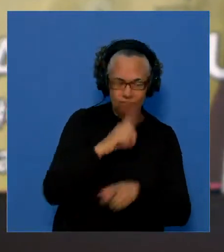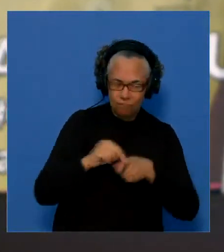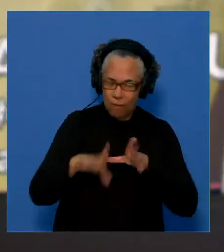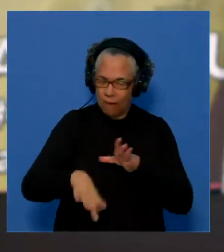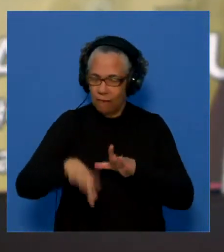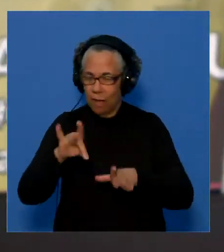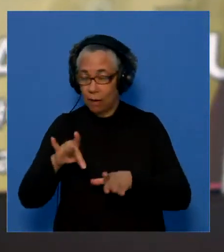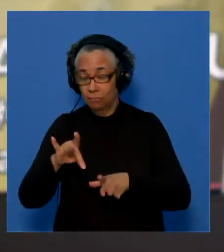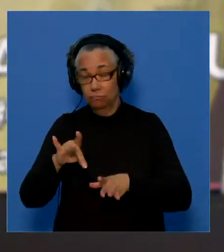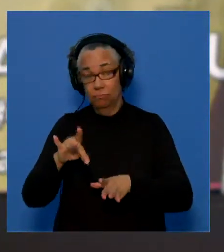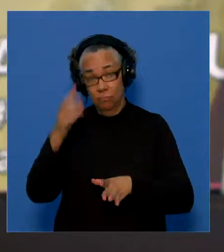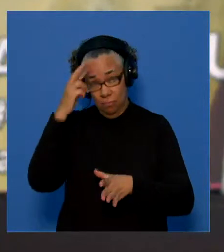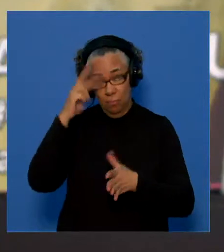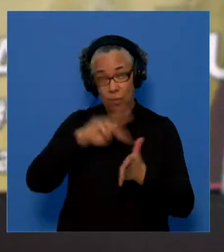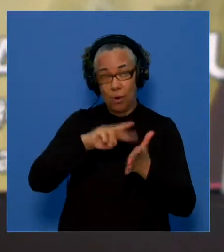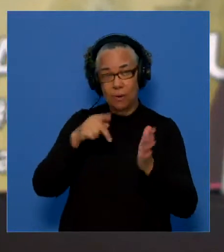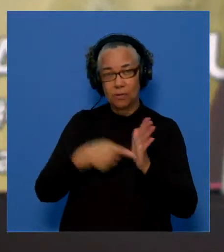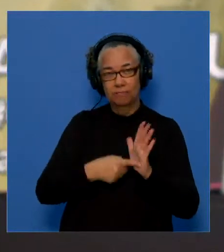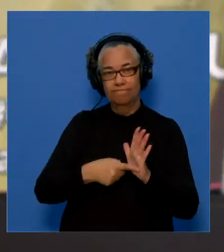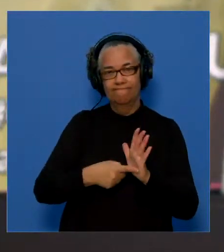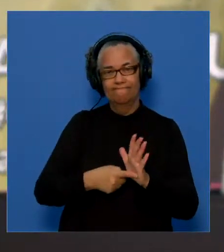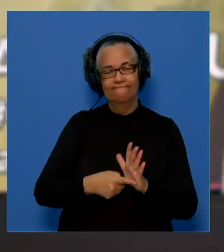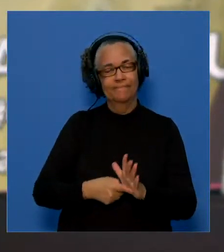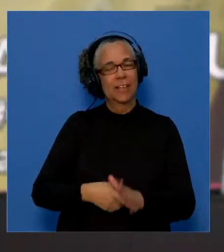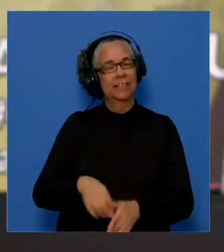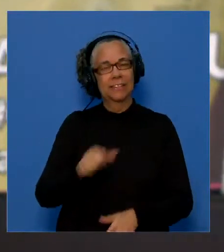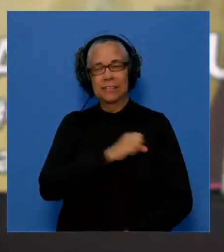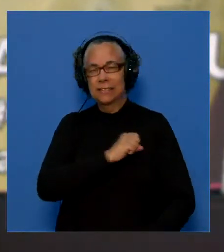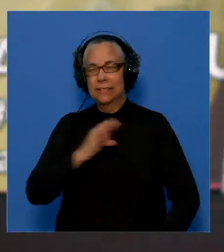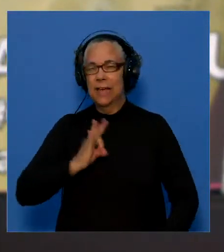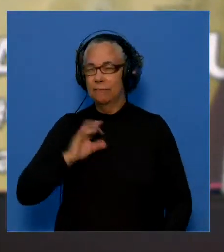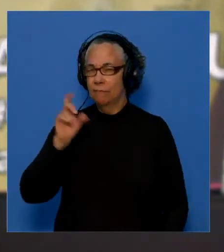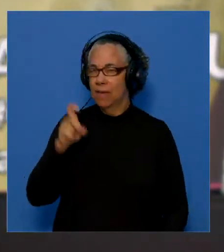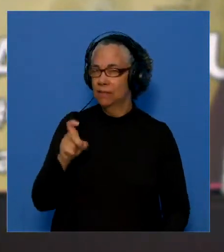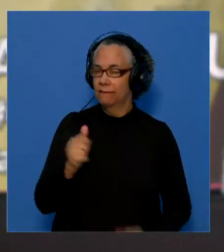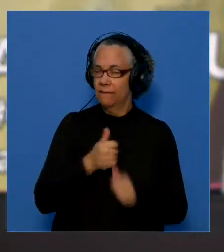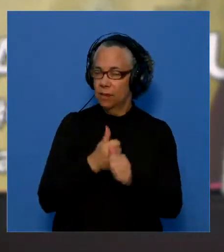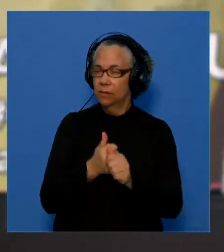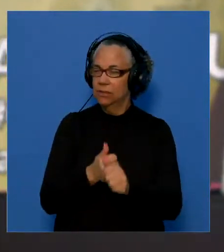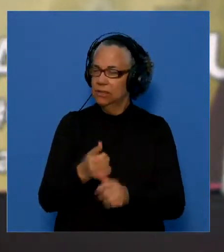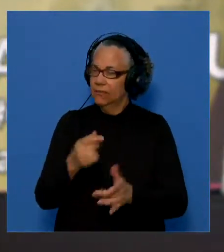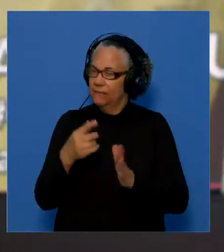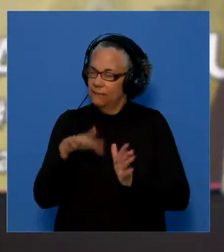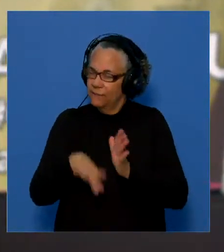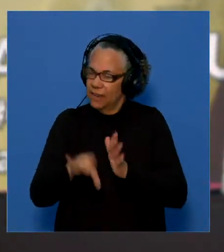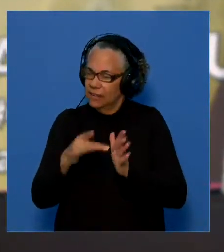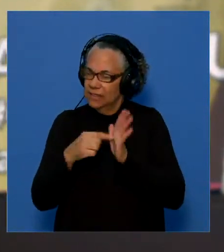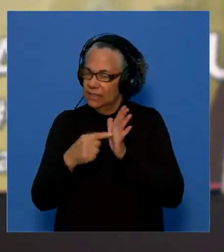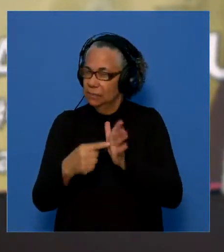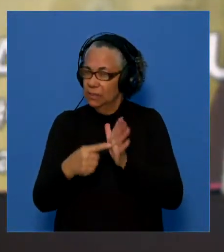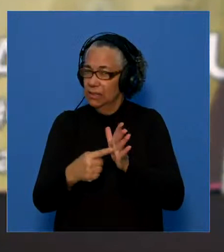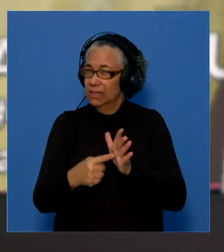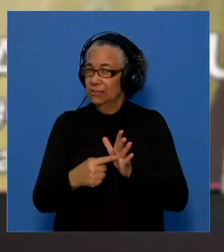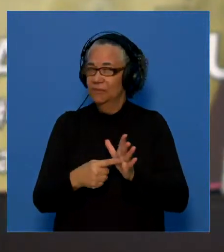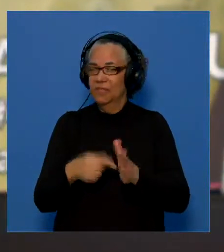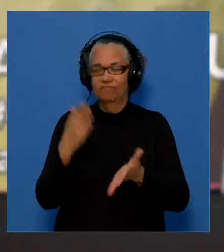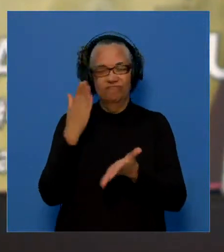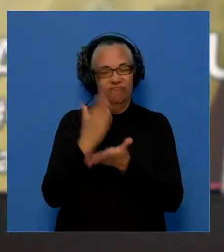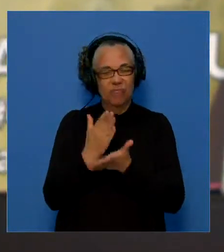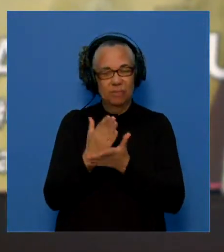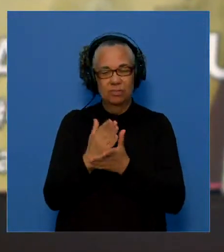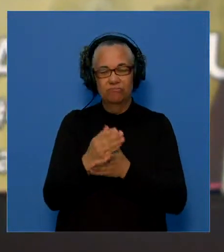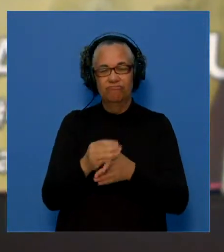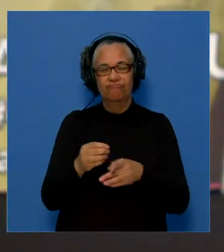must be vigilant for COVID-19 symptoms every day and take steps to minimize the risk of spreading germs. For